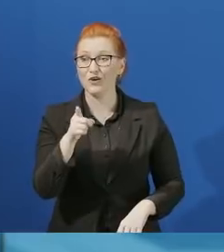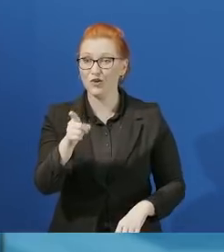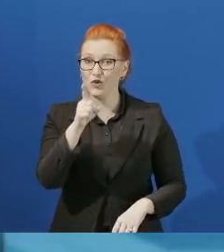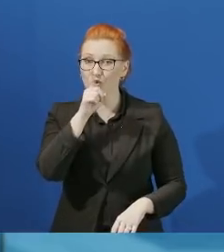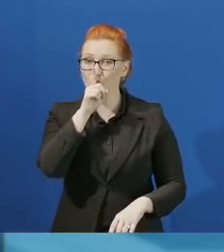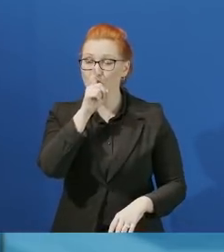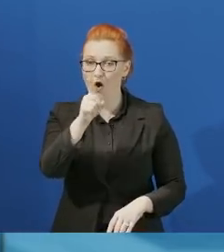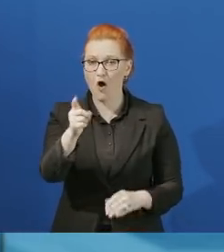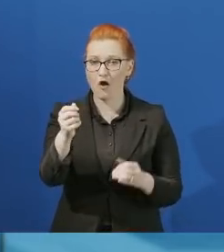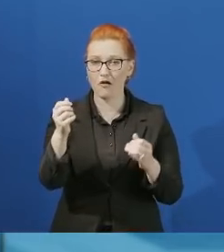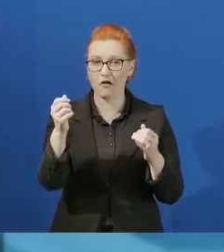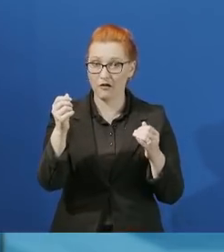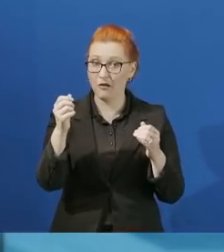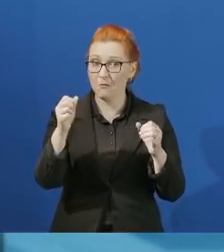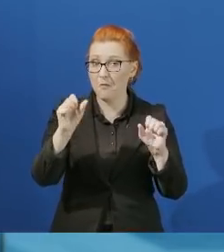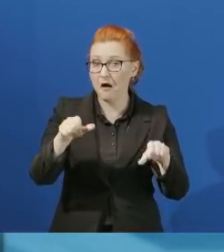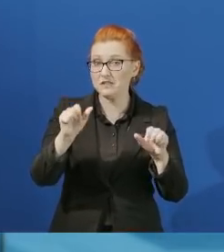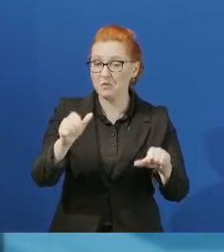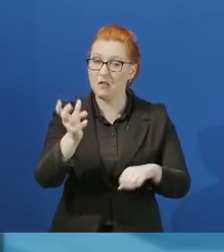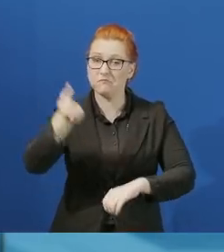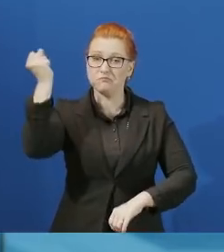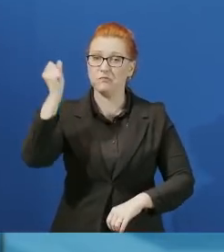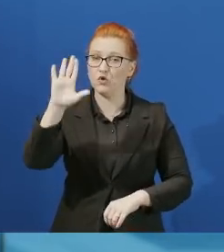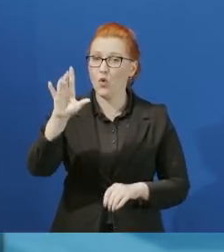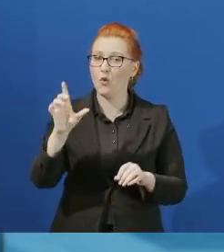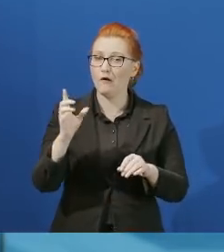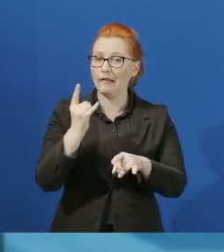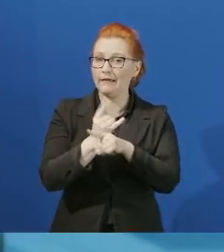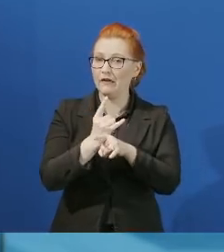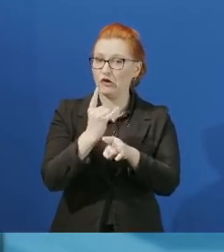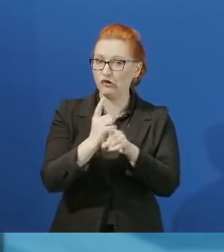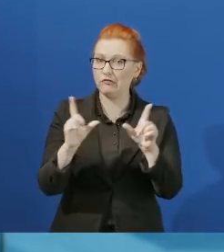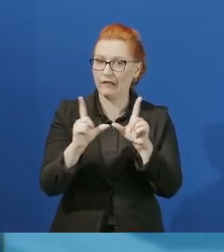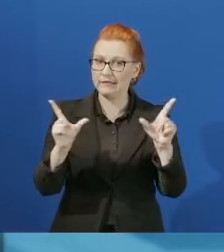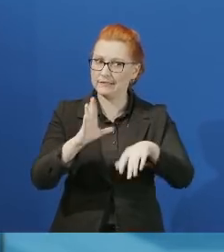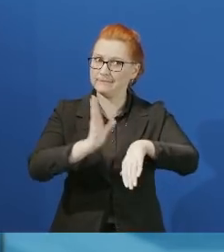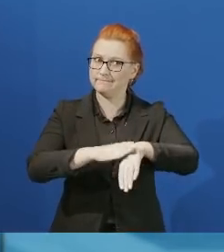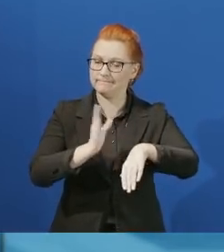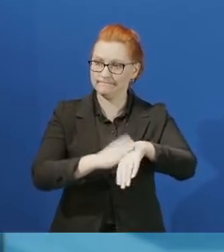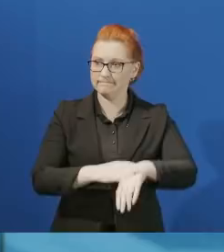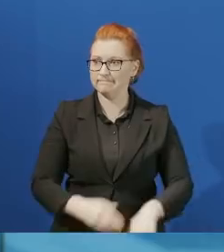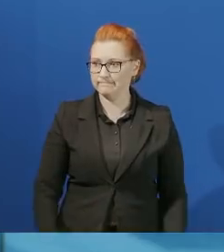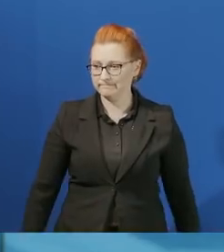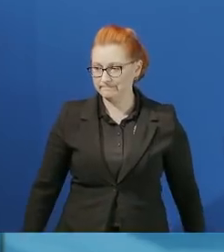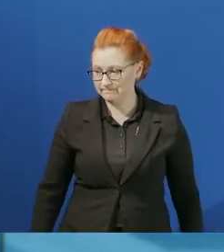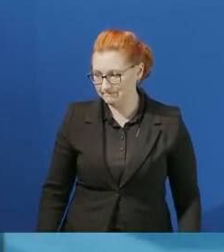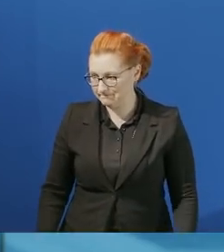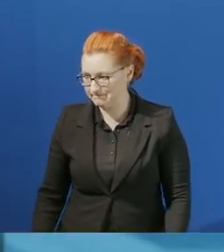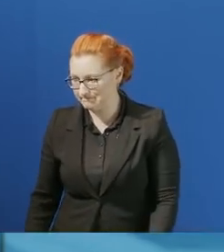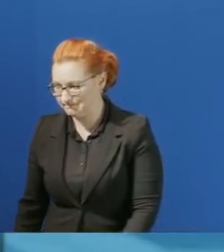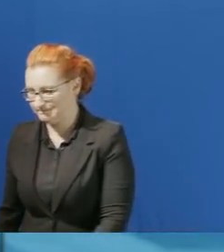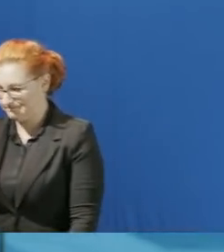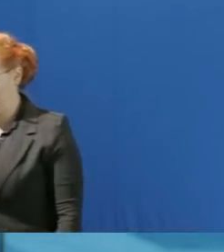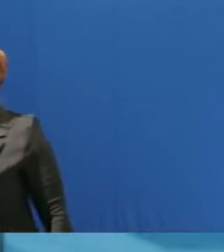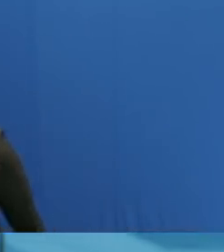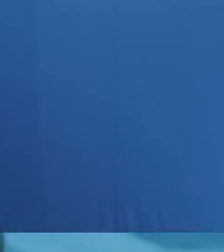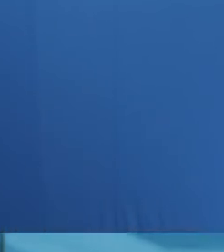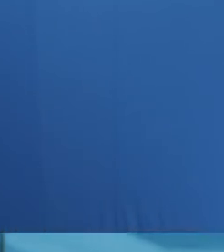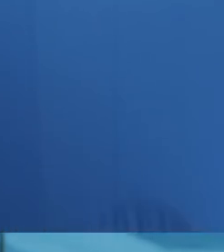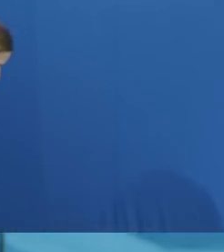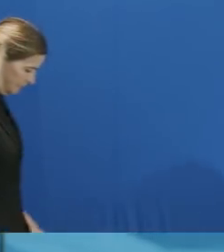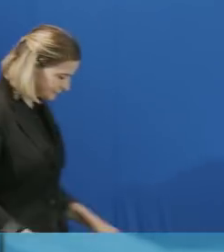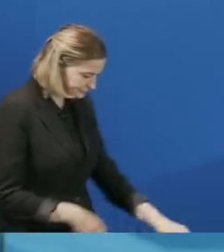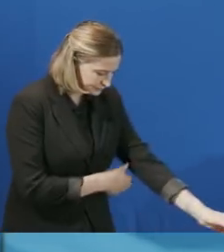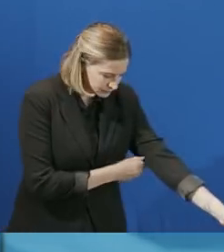liquor license. Don't do that. We're going to go to JJ and Howie. Governor, as you start to